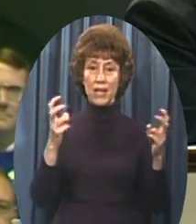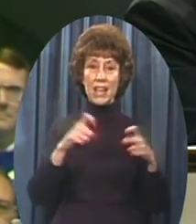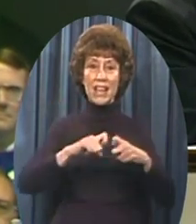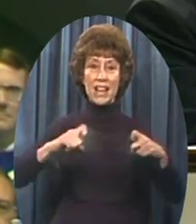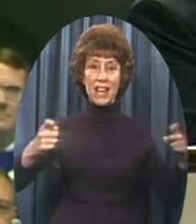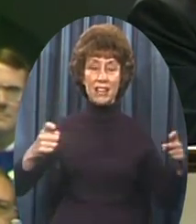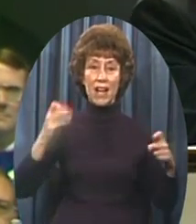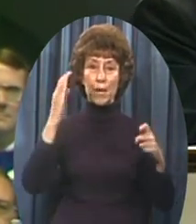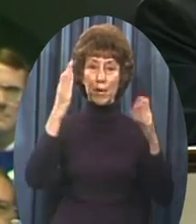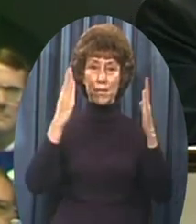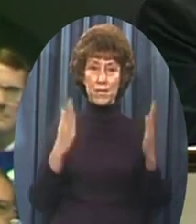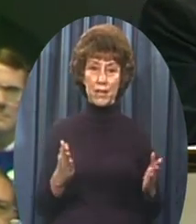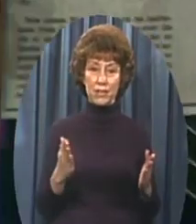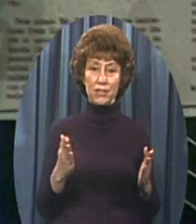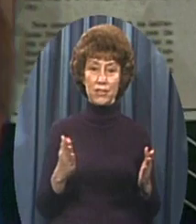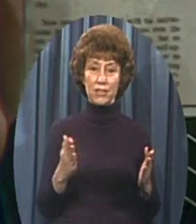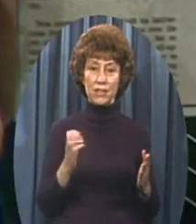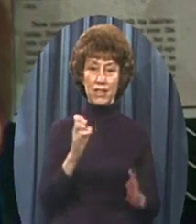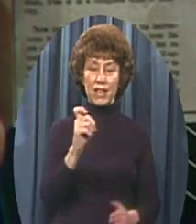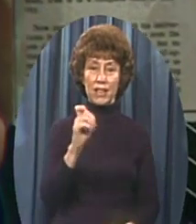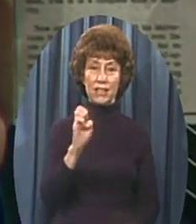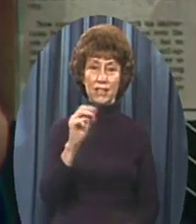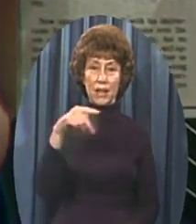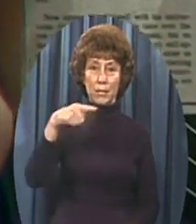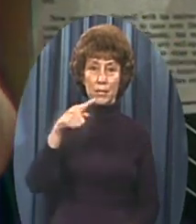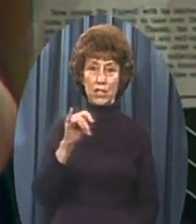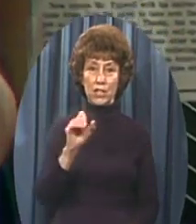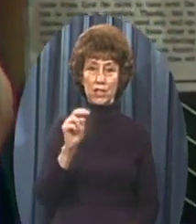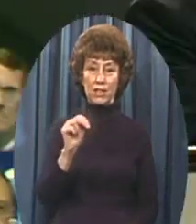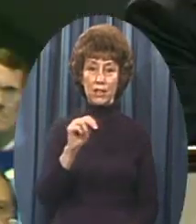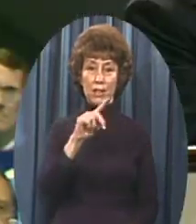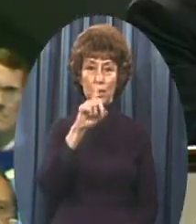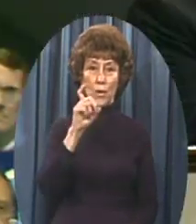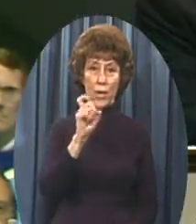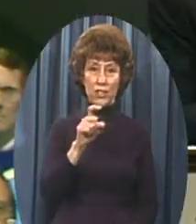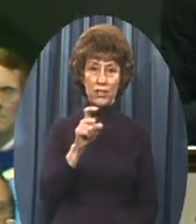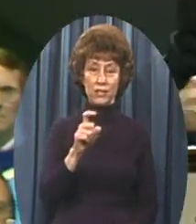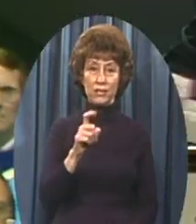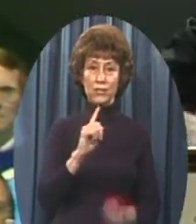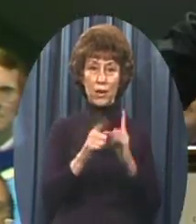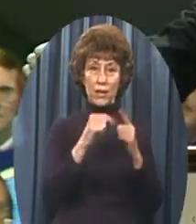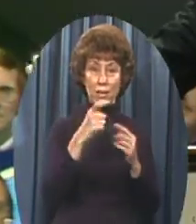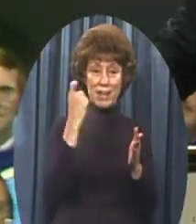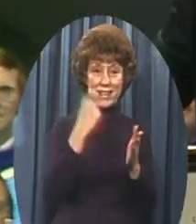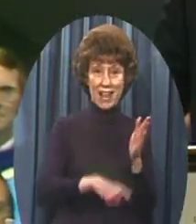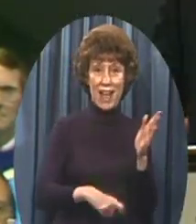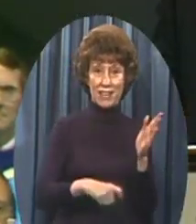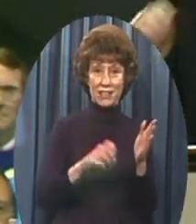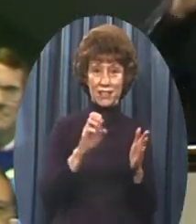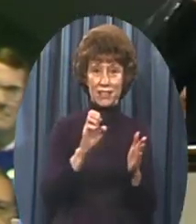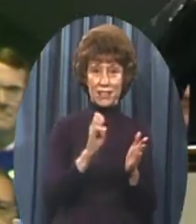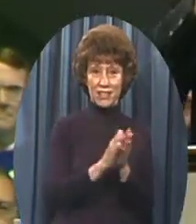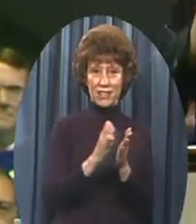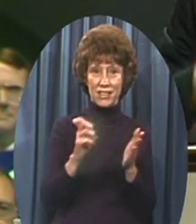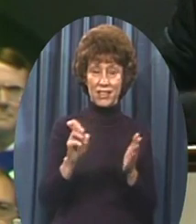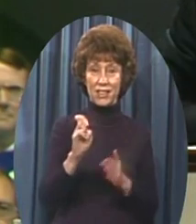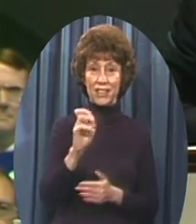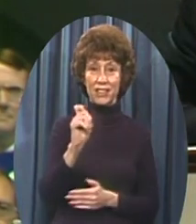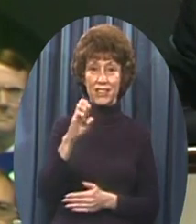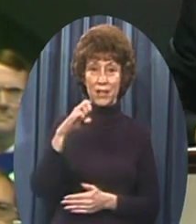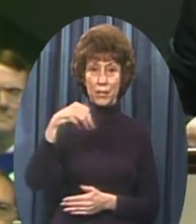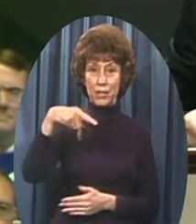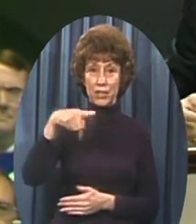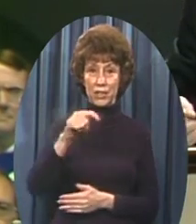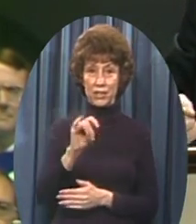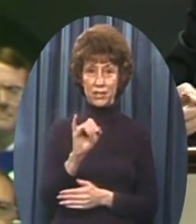Minister Exemption Questioned." Tax exemption they're talking about. Now, our tax exemption is even